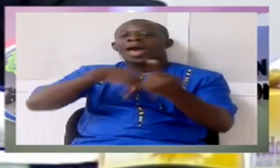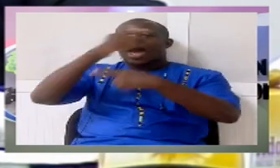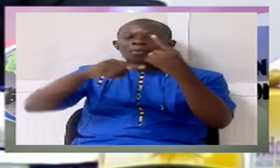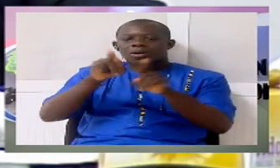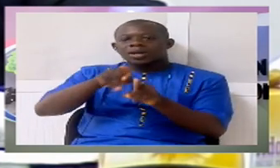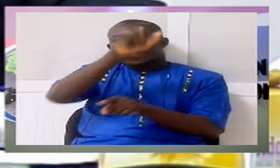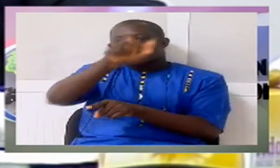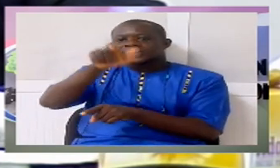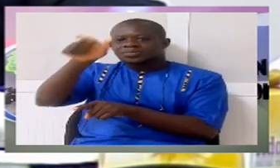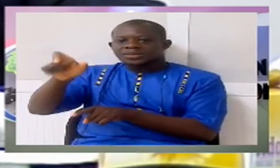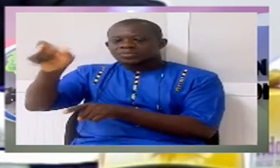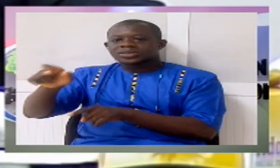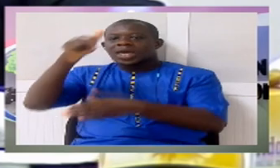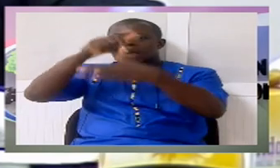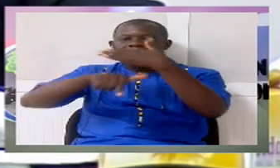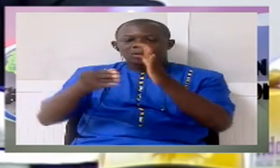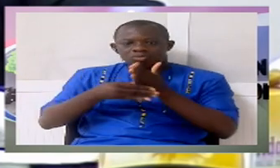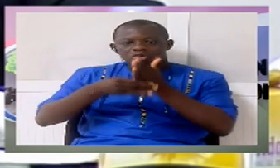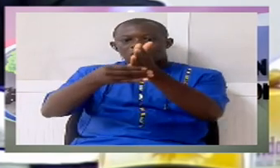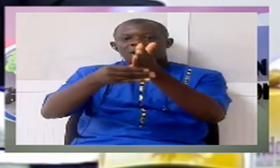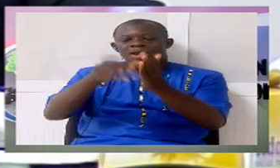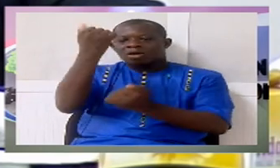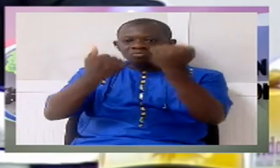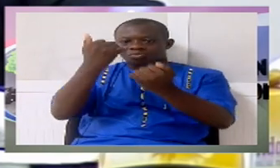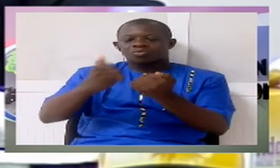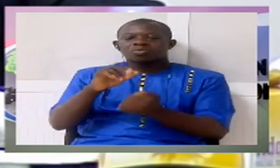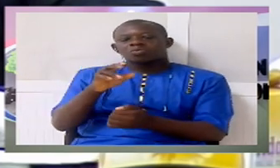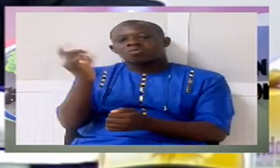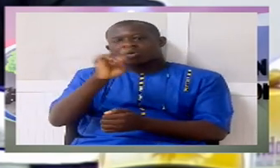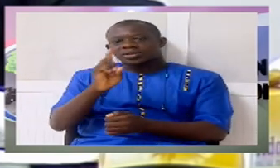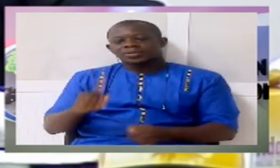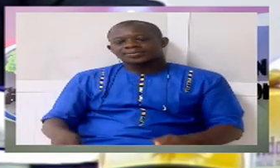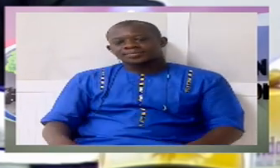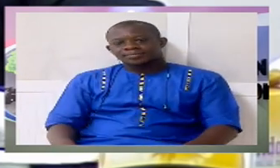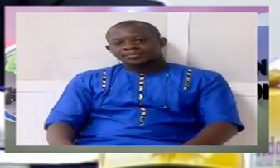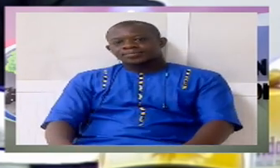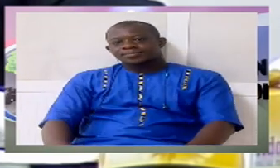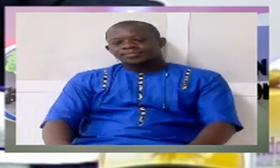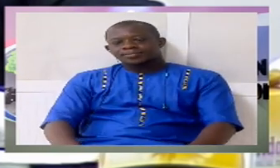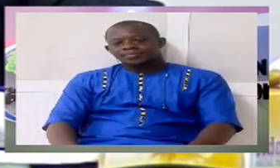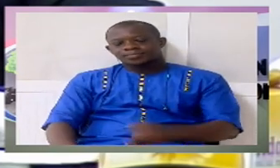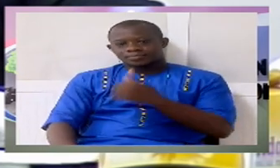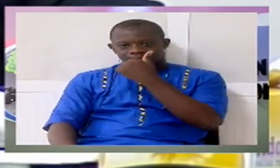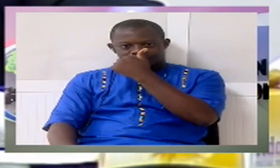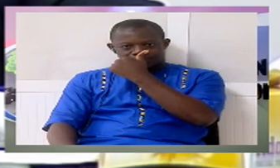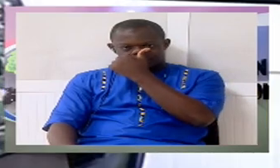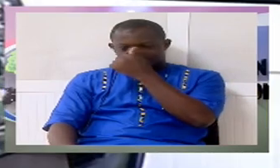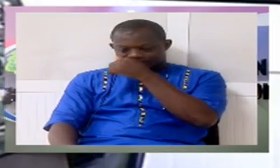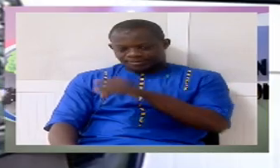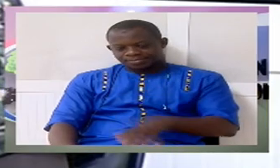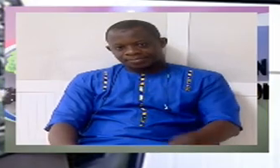personalities in the command vehicle? Ñi nga xamné ñoo nek ci bir command vehicle bobu ñom lan mo fay seen liggéey?